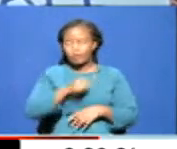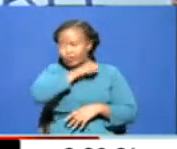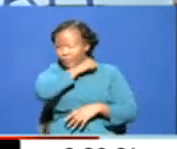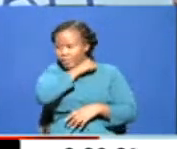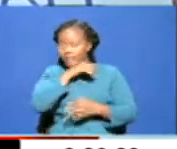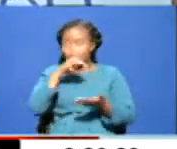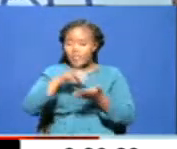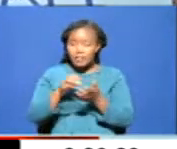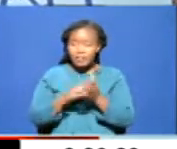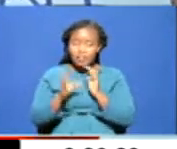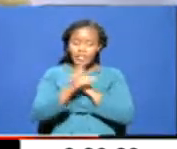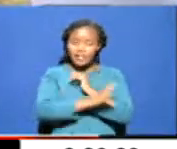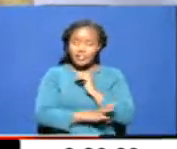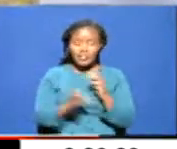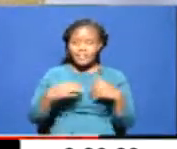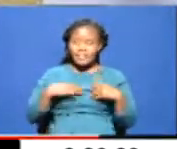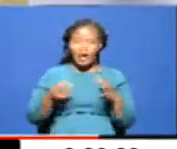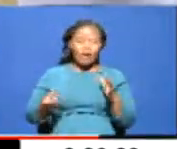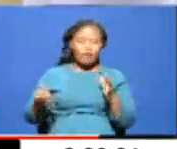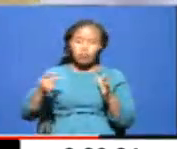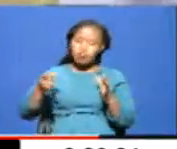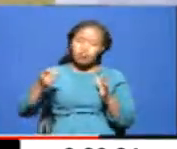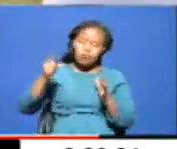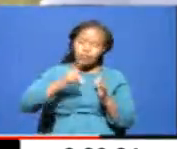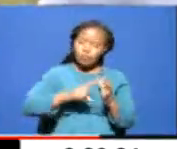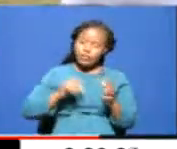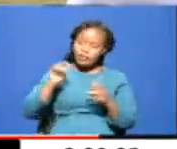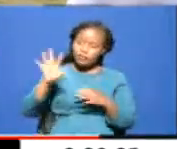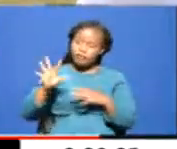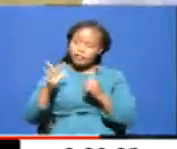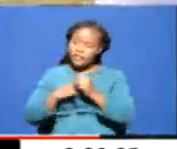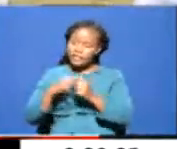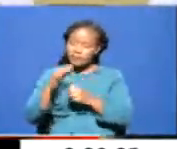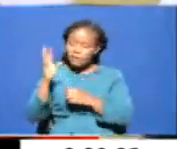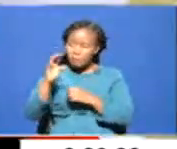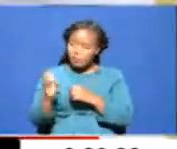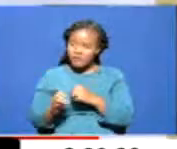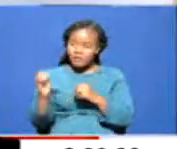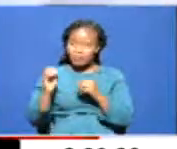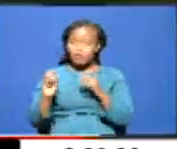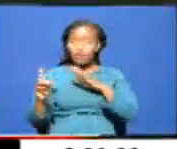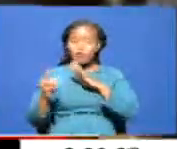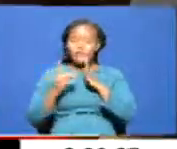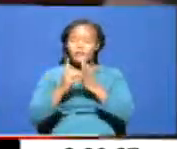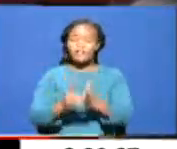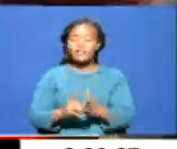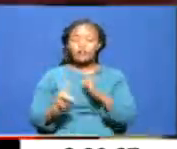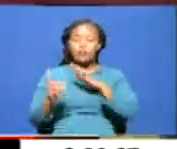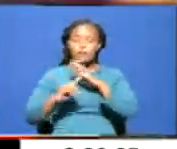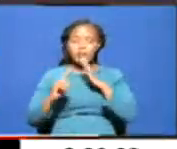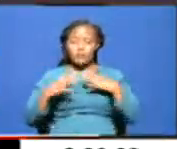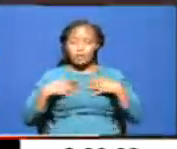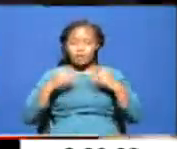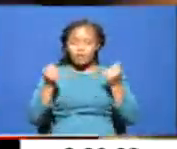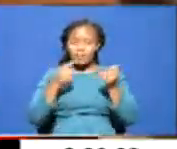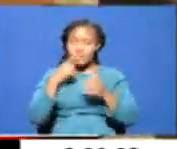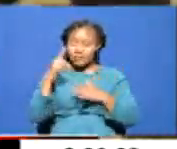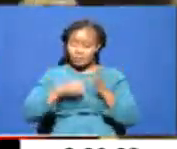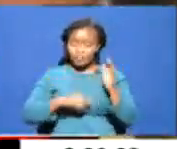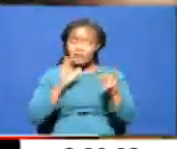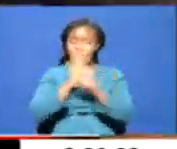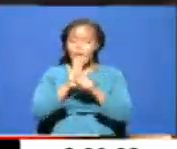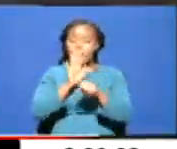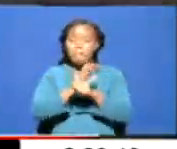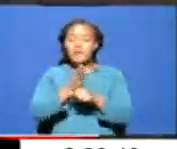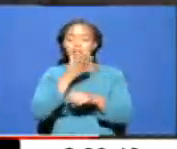also risen at an alarming rate of 58%, with data from the Ministry of Health indicating that more men are likely to die